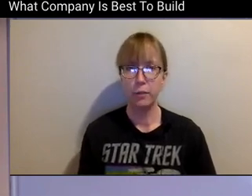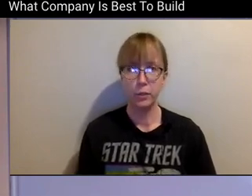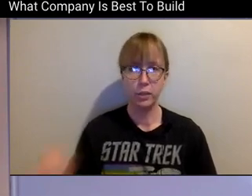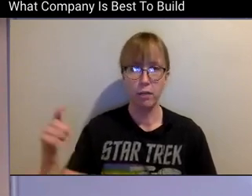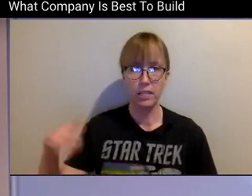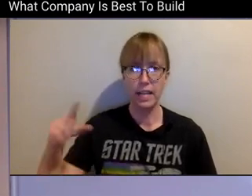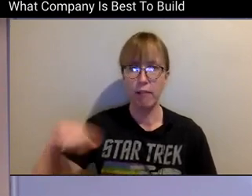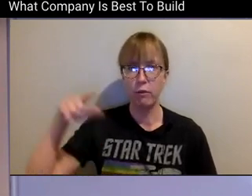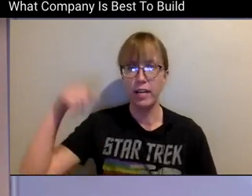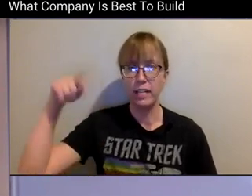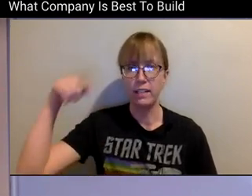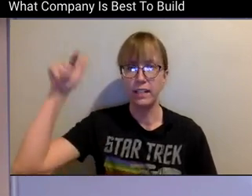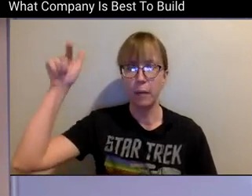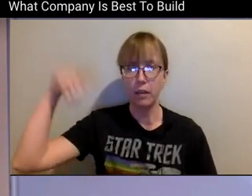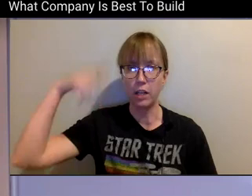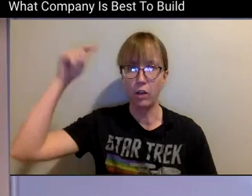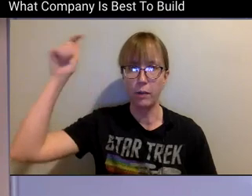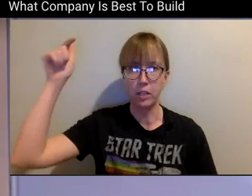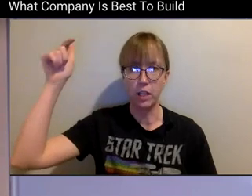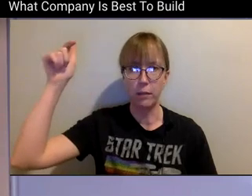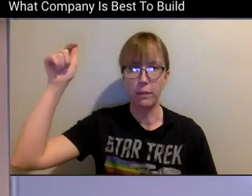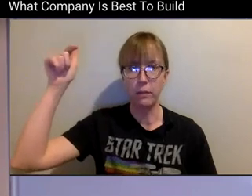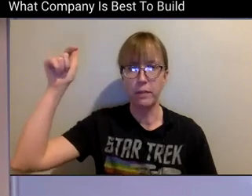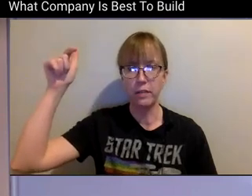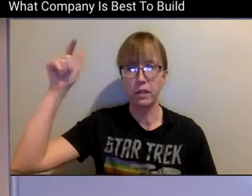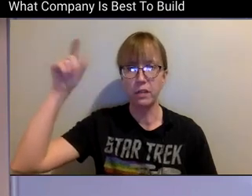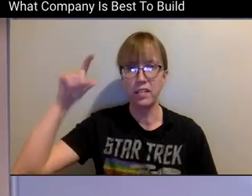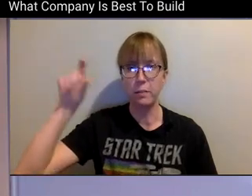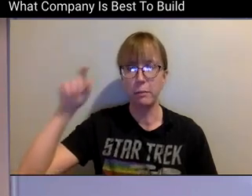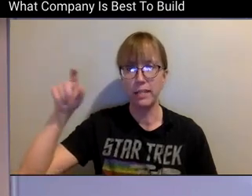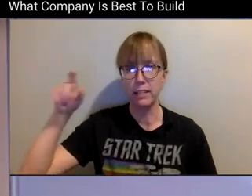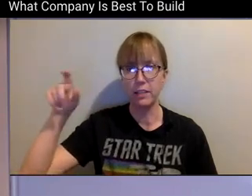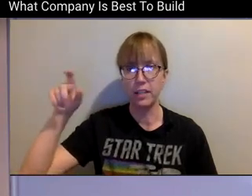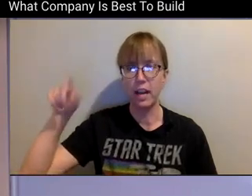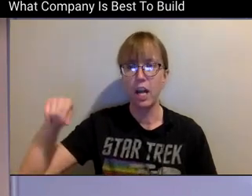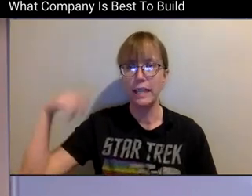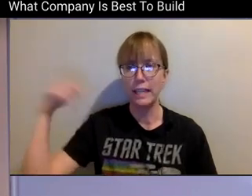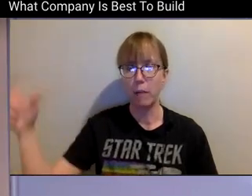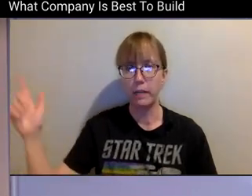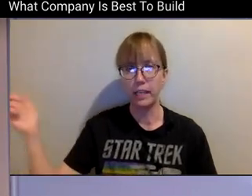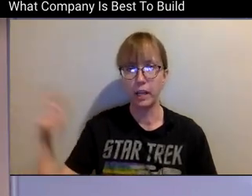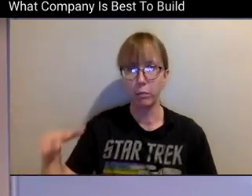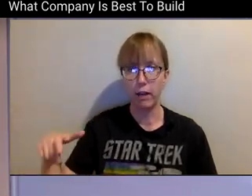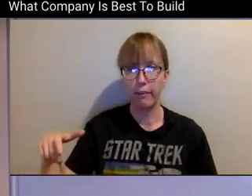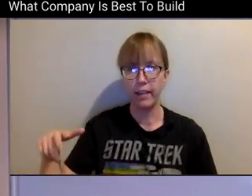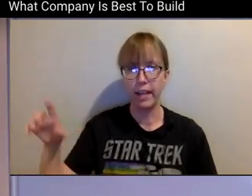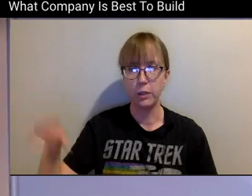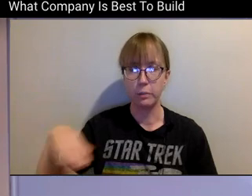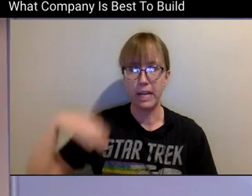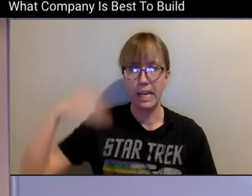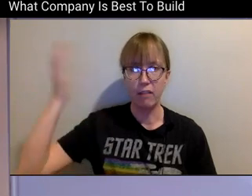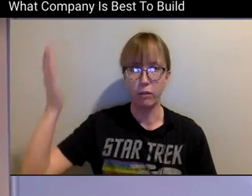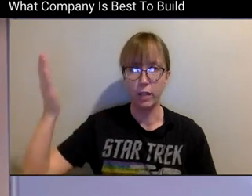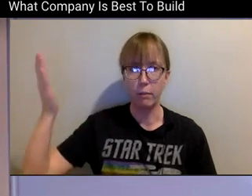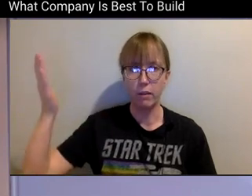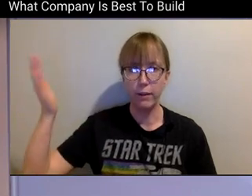have to compensate everyone in the upline all the way up to the top of the pyramid. So it needs to be a price that's such that the company can get a profit and that you can